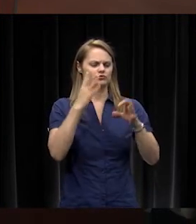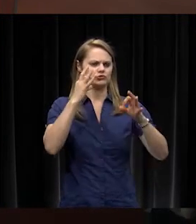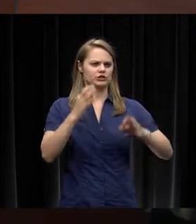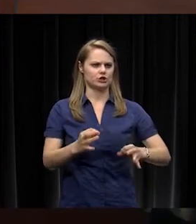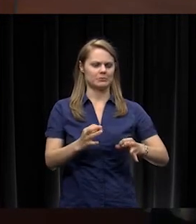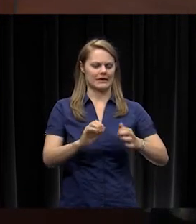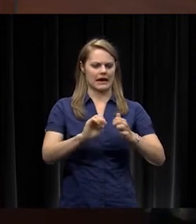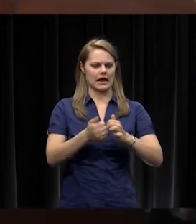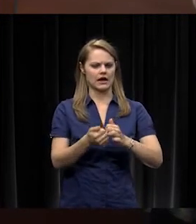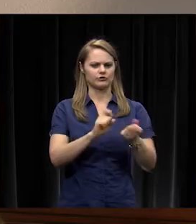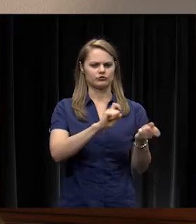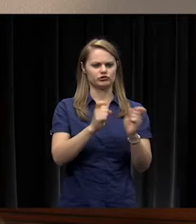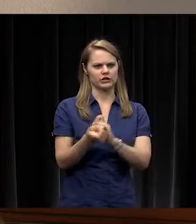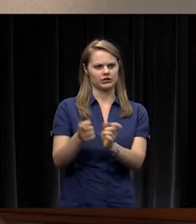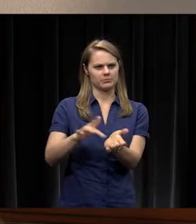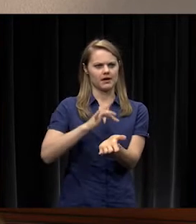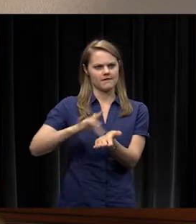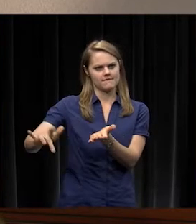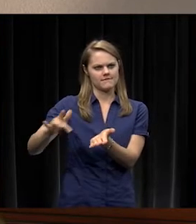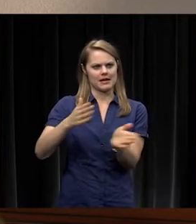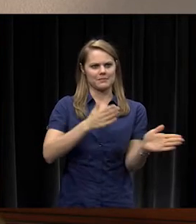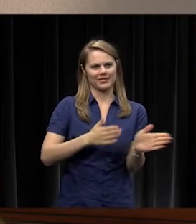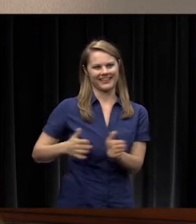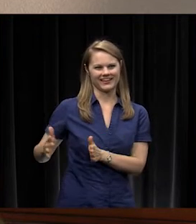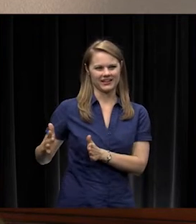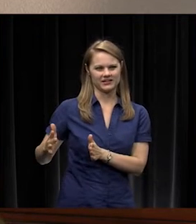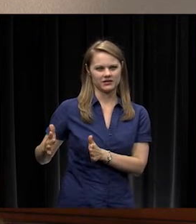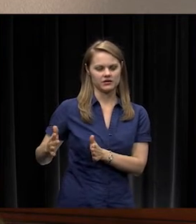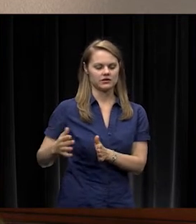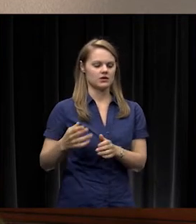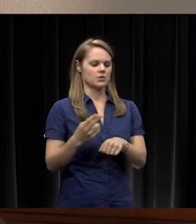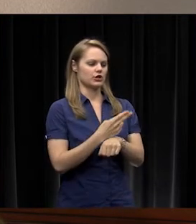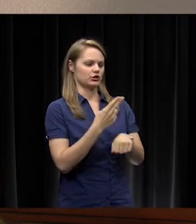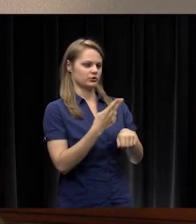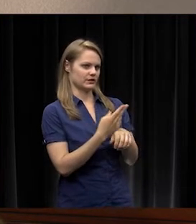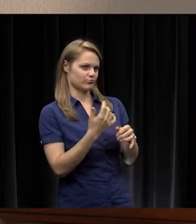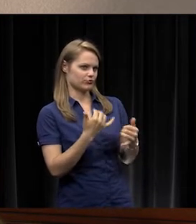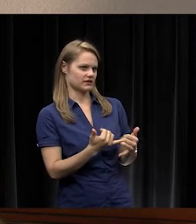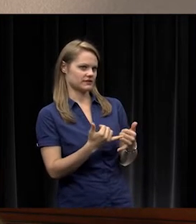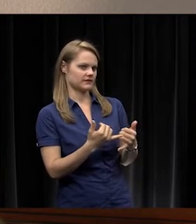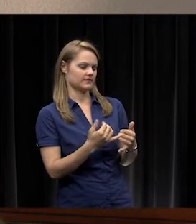using kind of a combination of total savings as well as present value savings. And so we've set